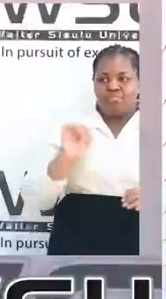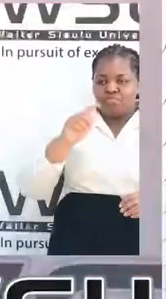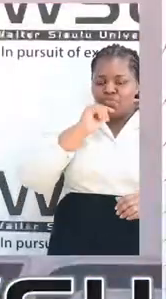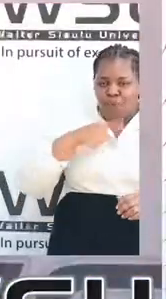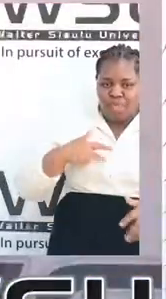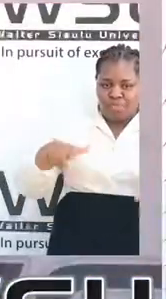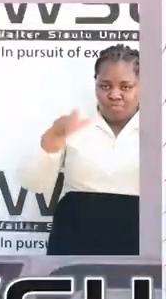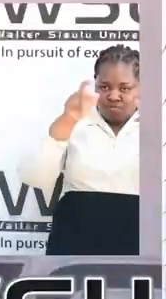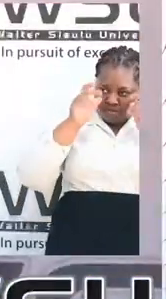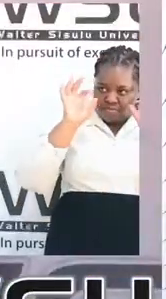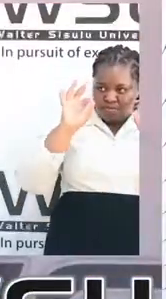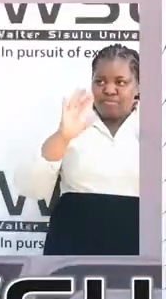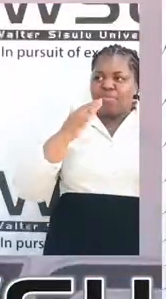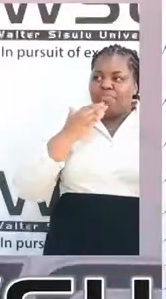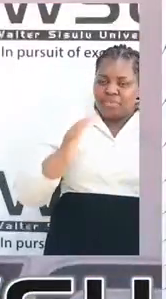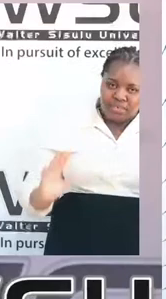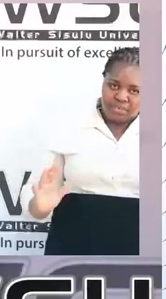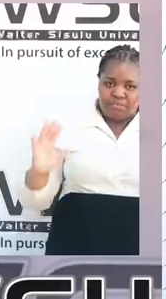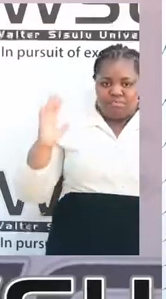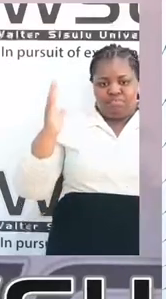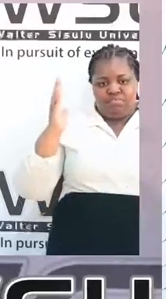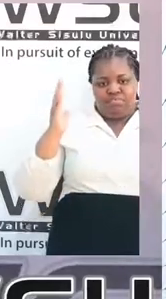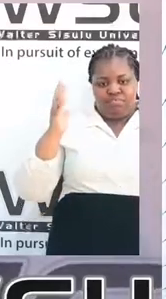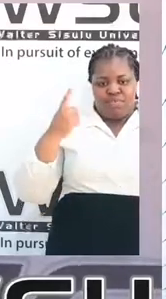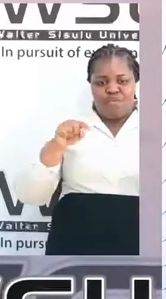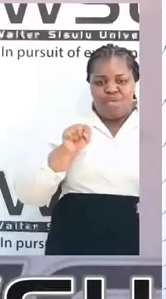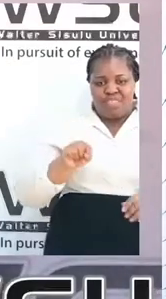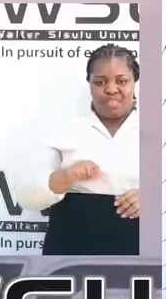heard. Can we applaud her for that?